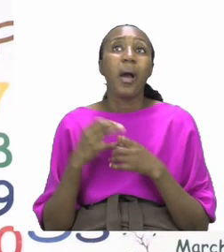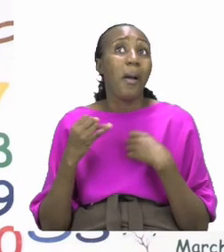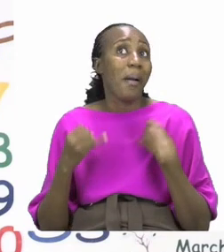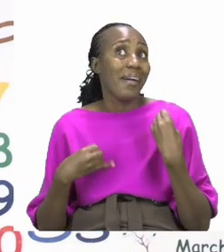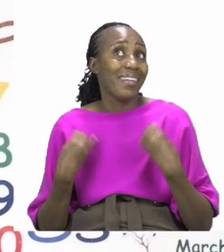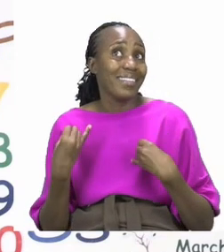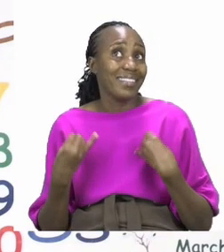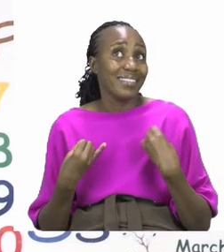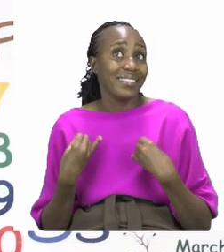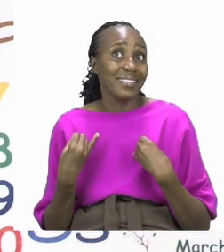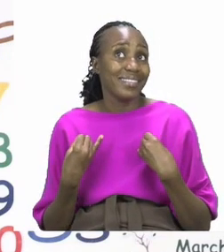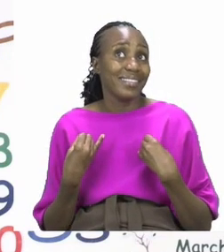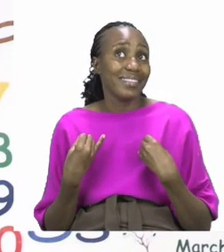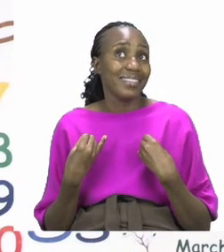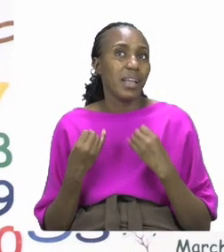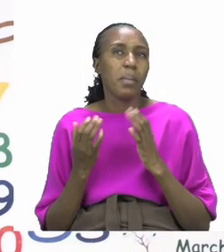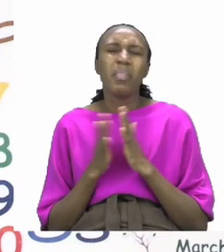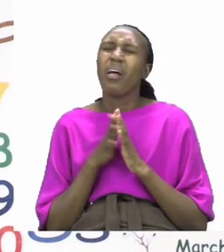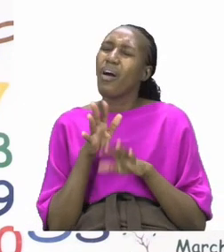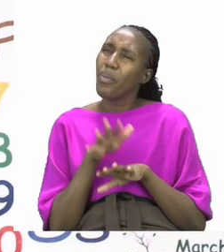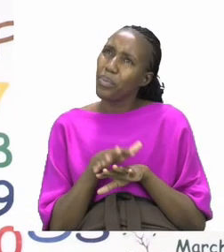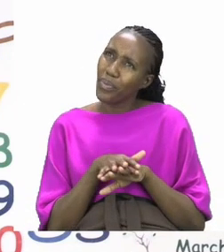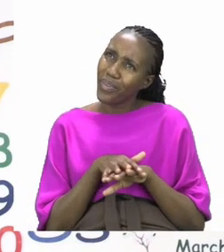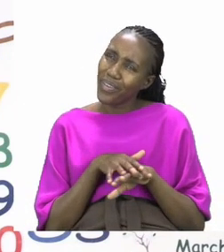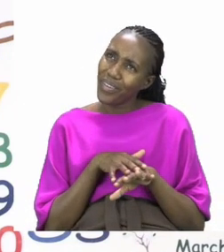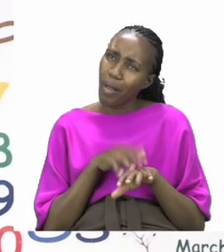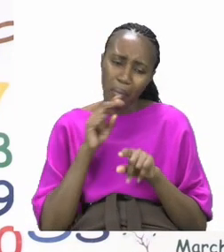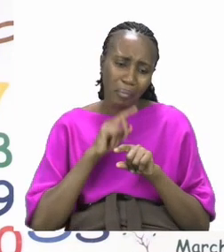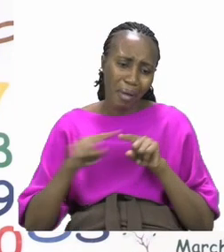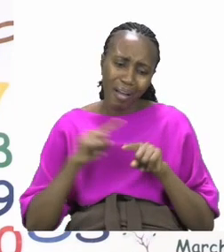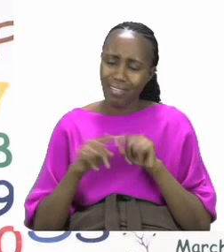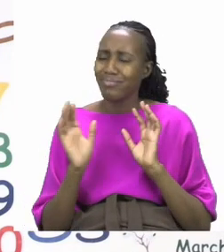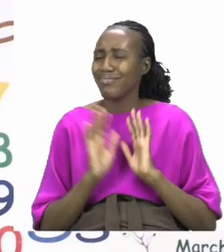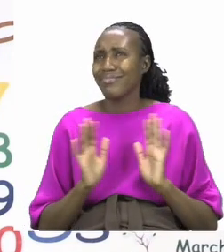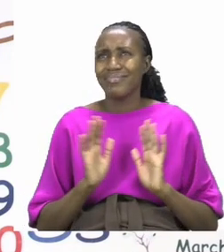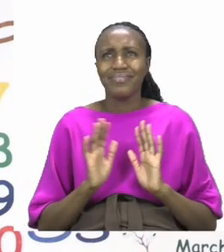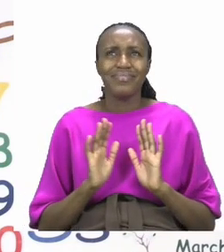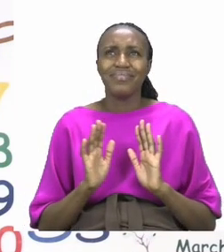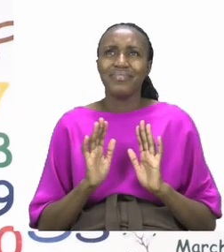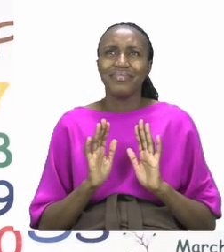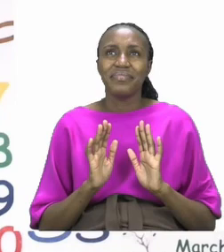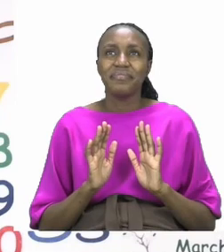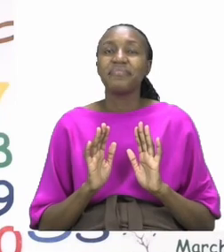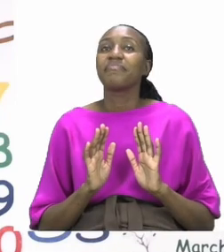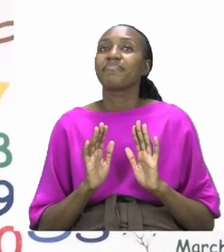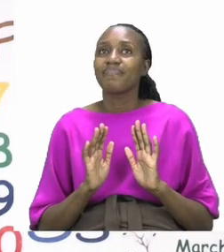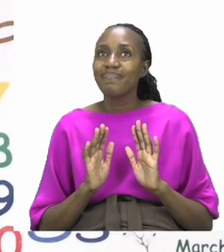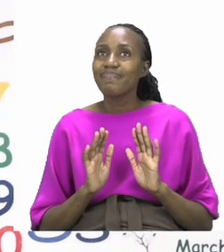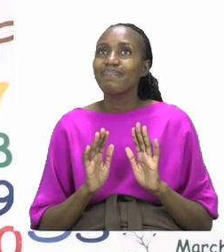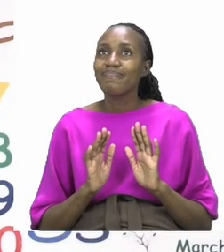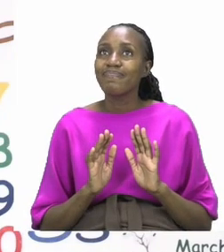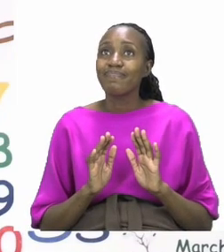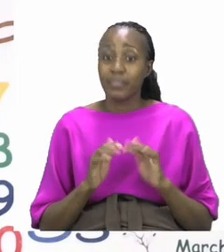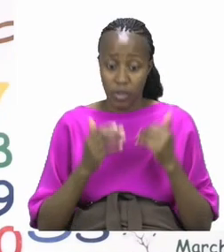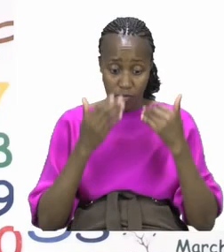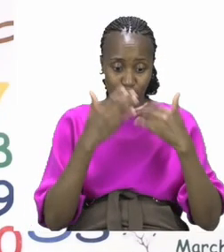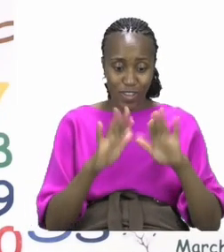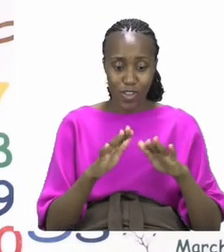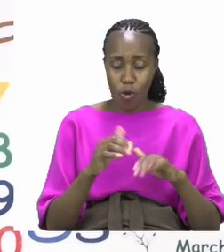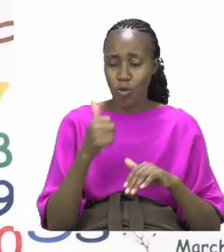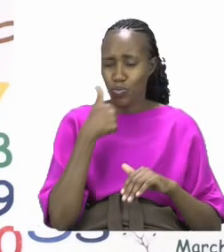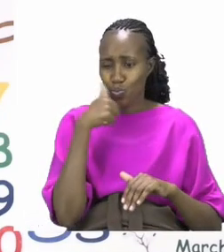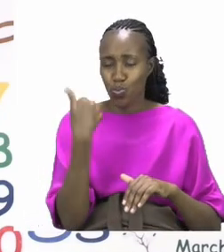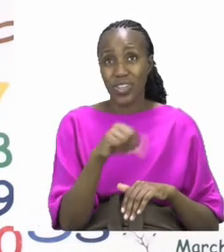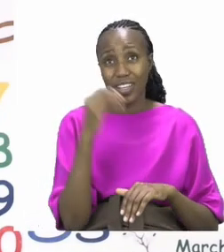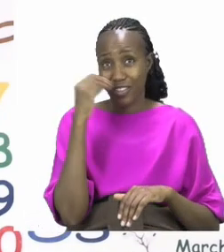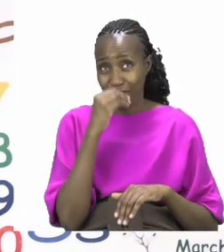one and take your time, please. Then, when you're done coloring our delicious food, you can